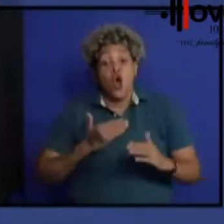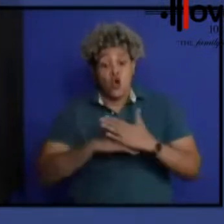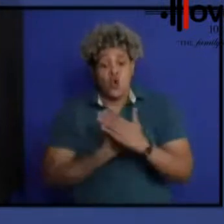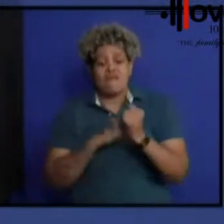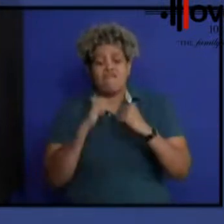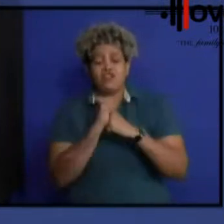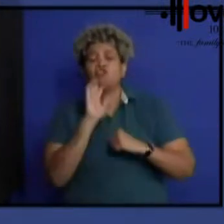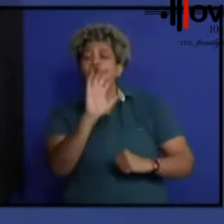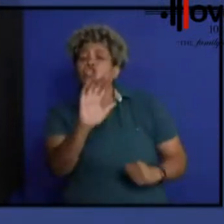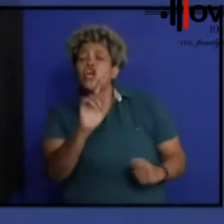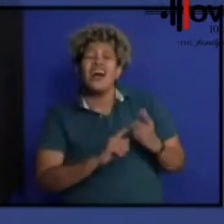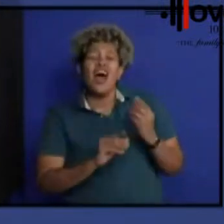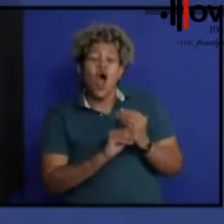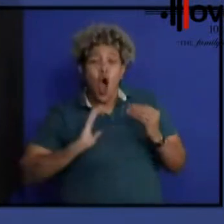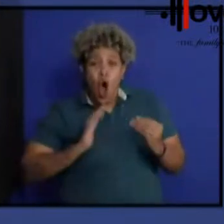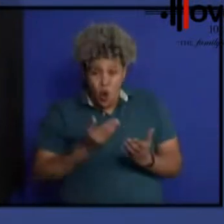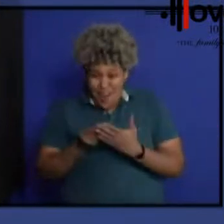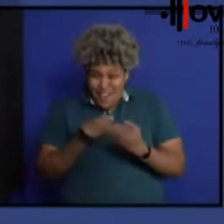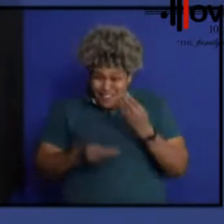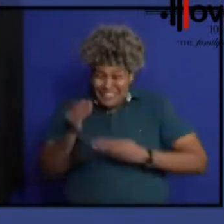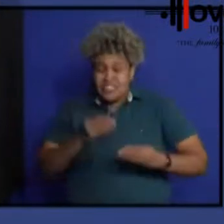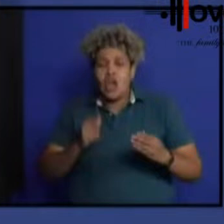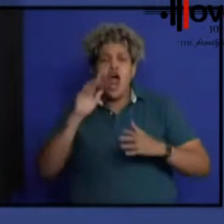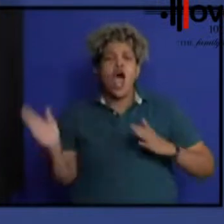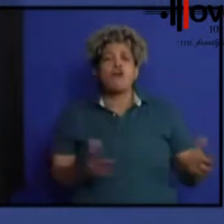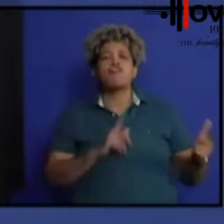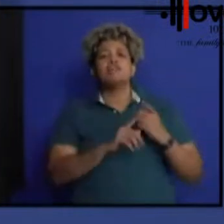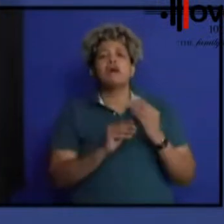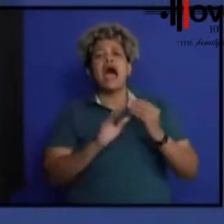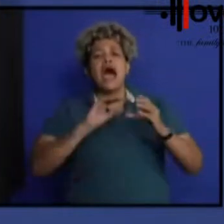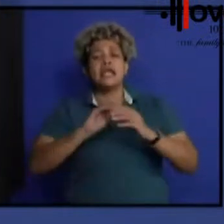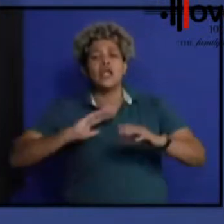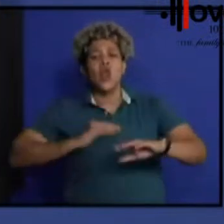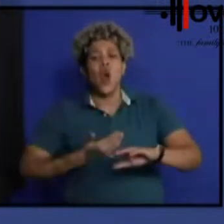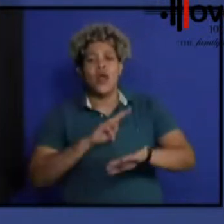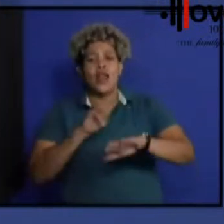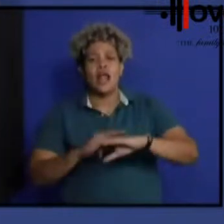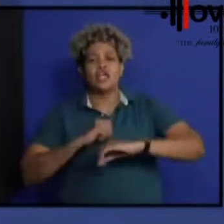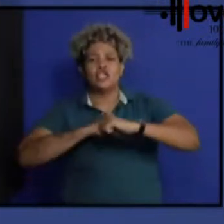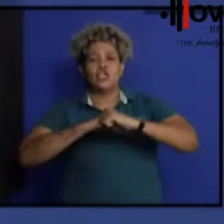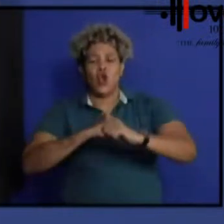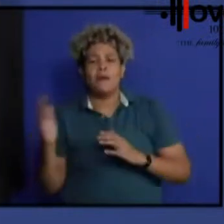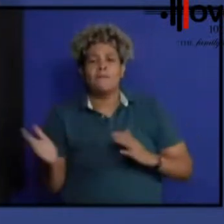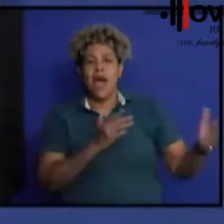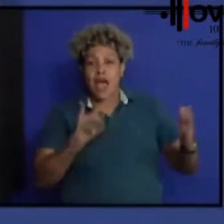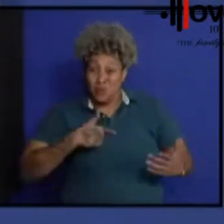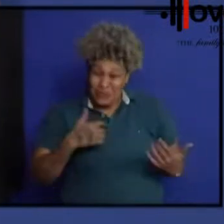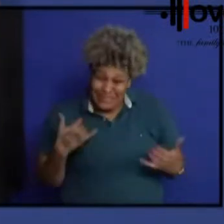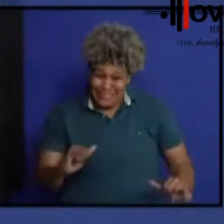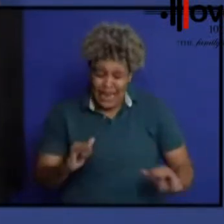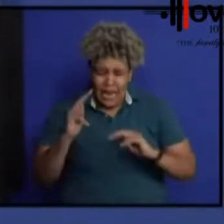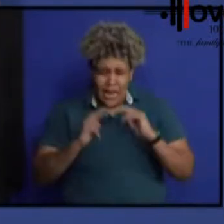infrastructure, our fiscal arrangements, and in our national security planning. We continue